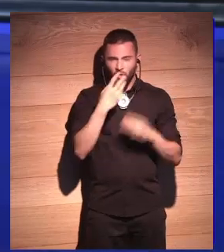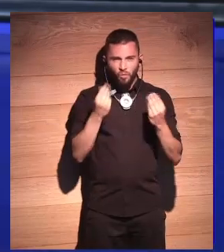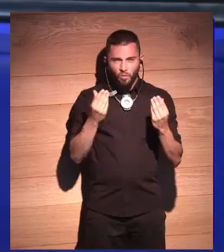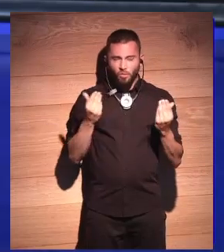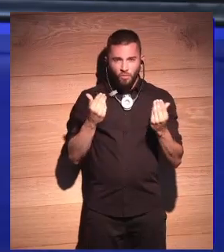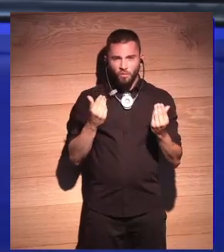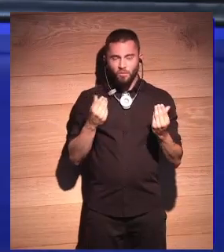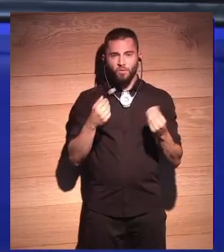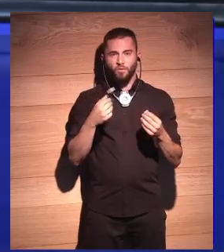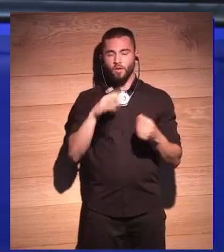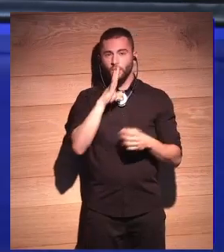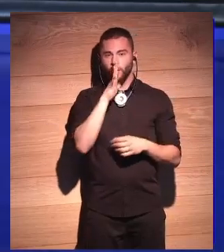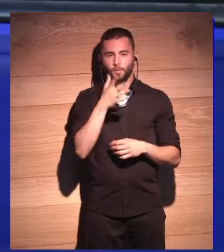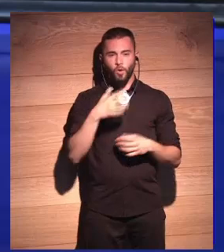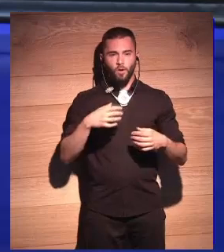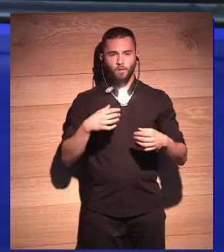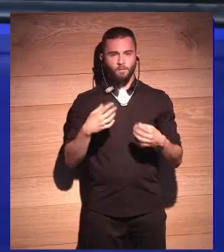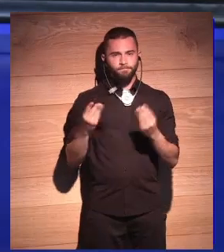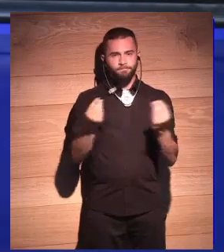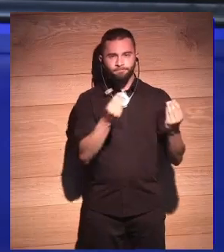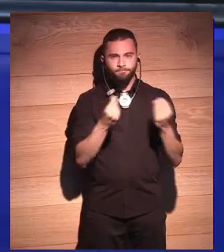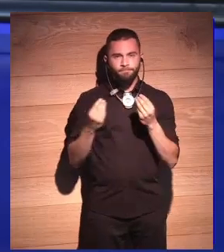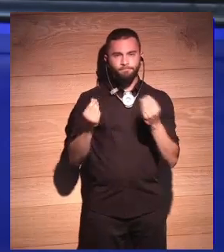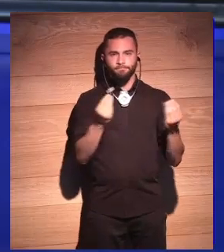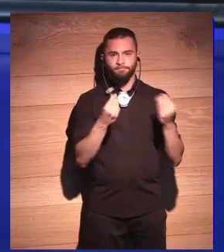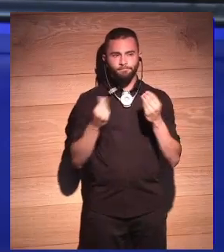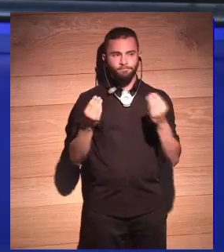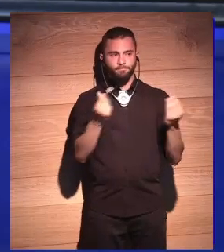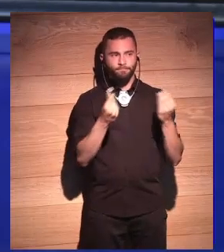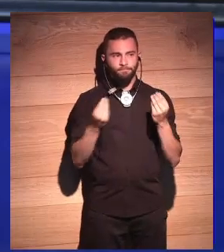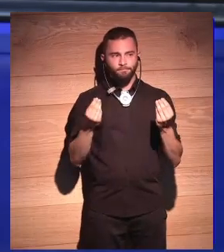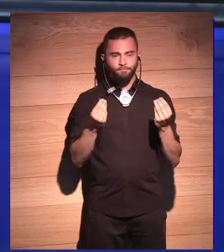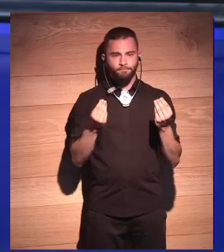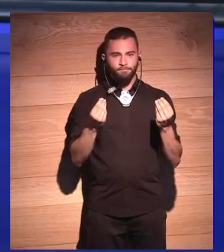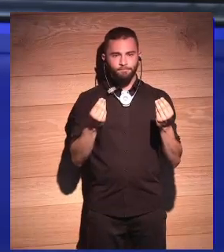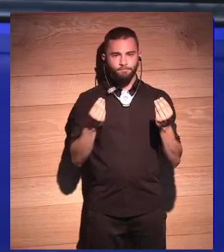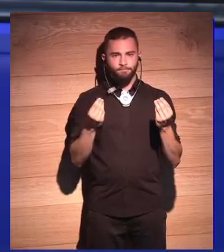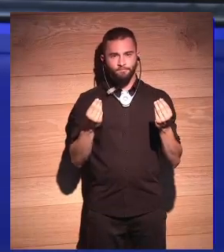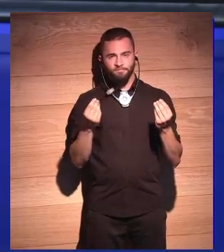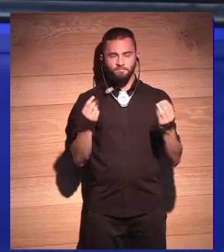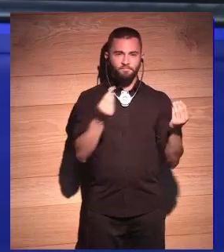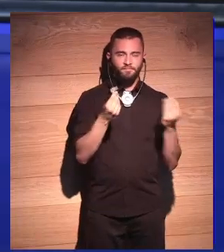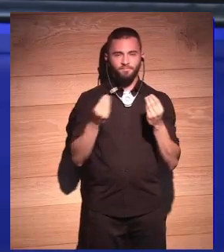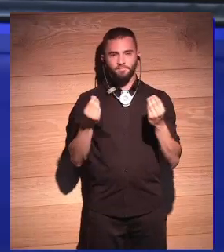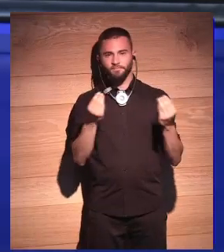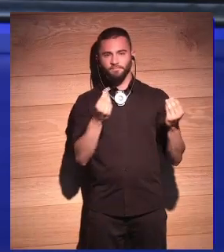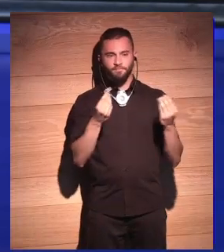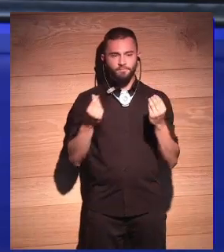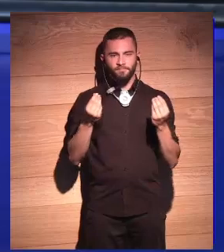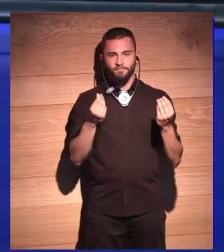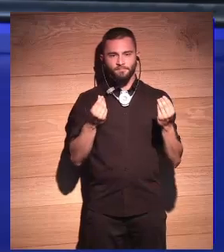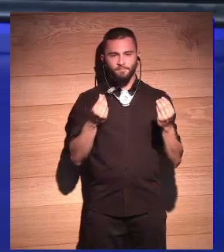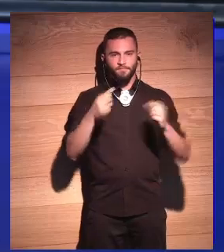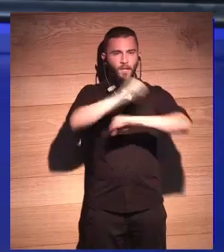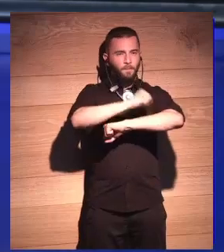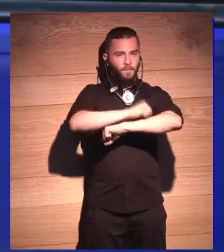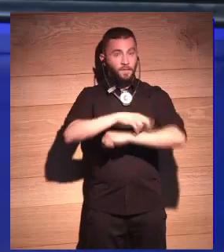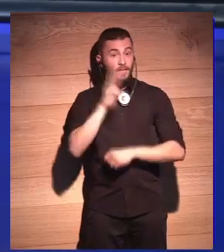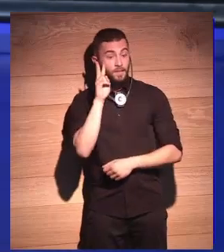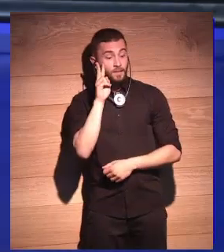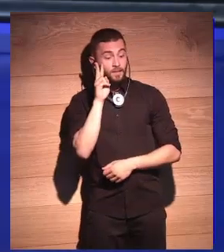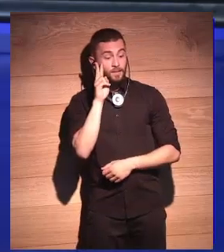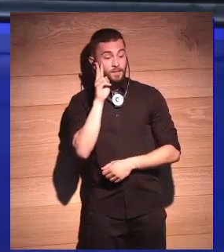feeling that looking out of the window for the first time in space gave her. And to know that I had a part